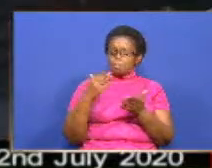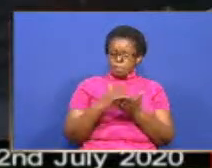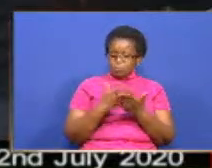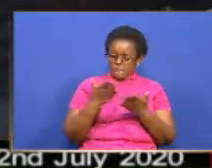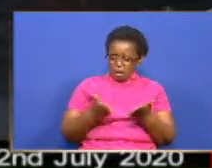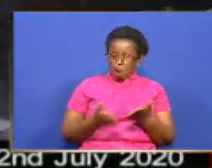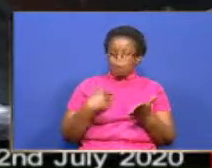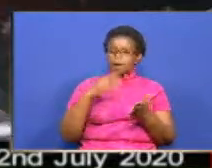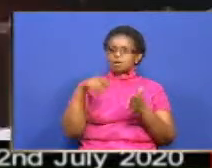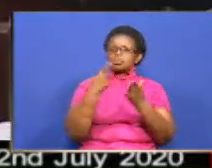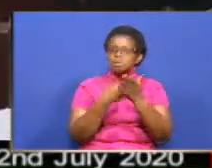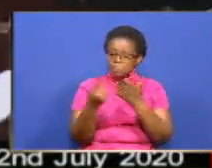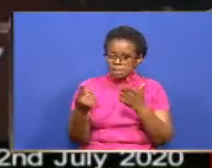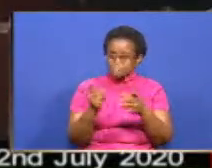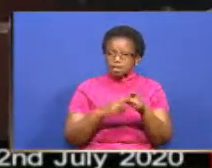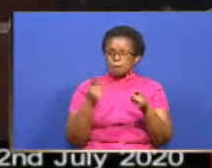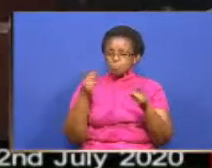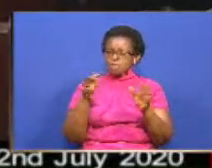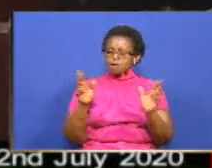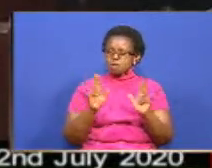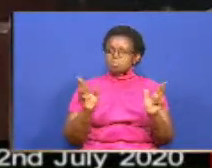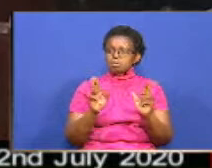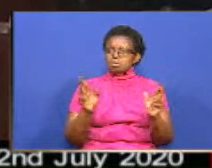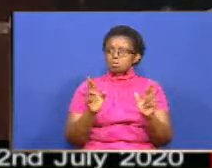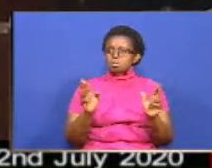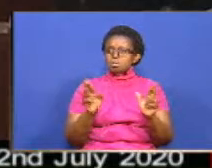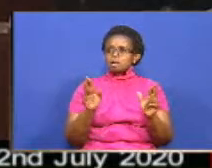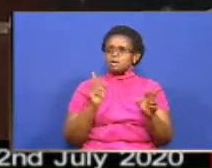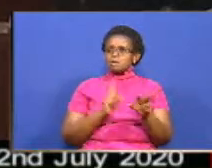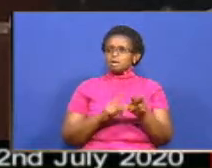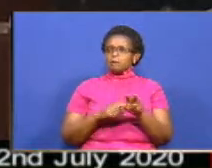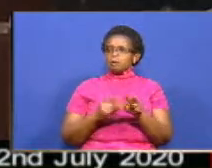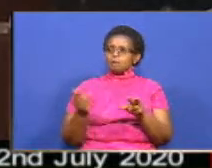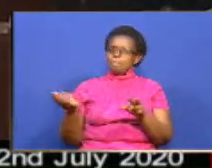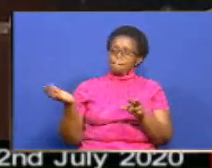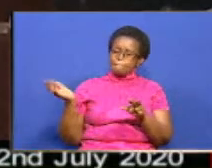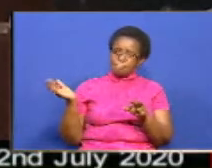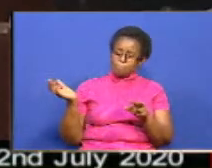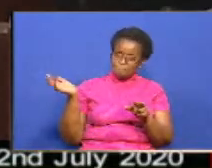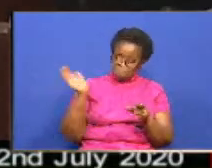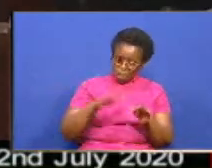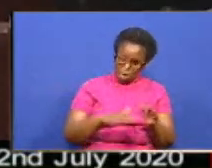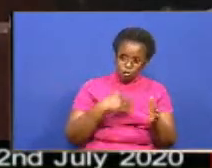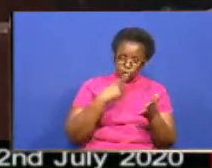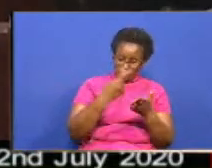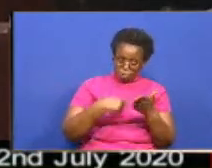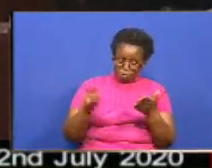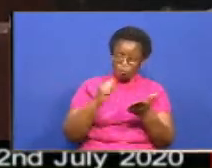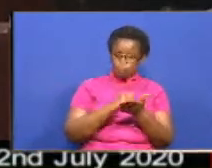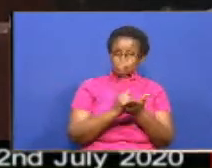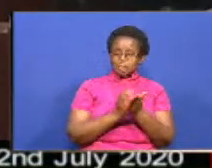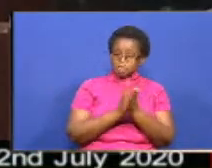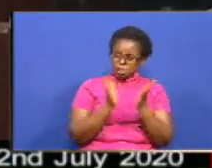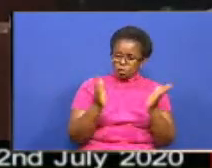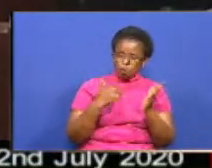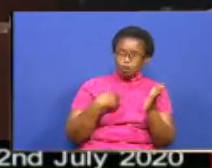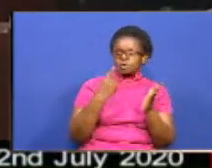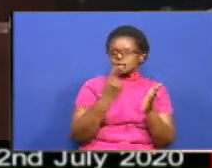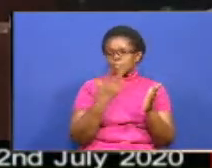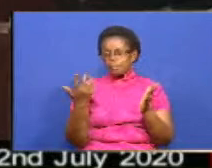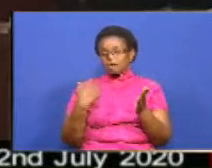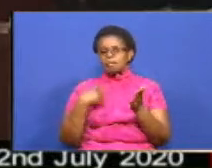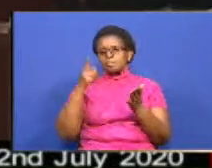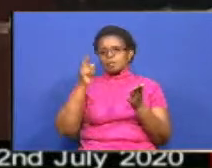week, and when we are ready, when we perhaps reconvening to approve the Auditor General or some other point, I'll then write to